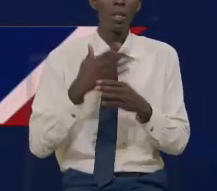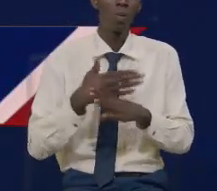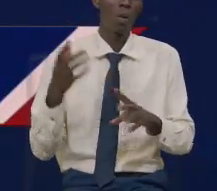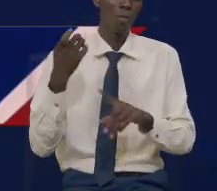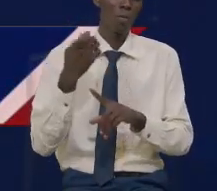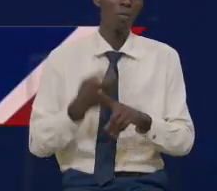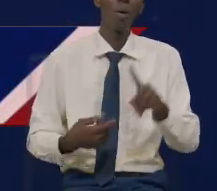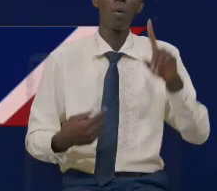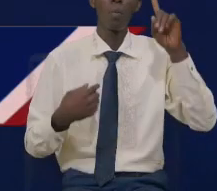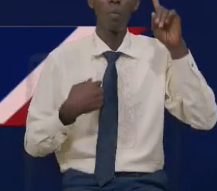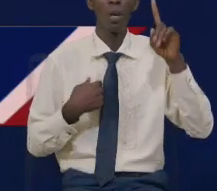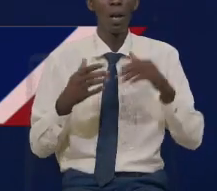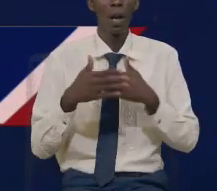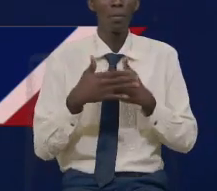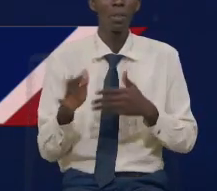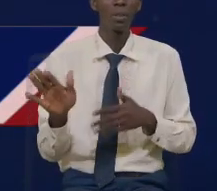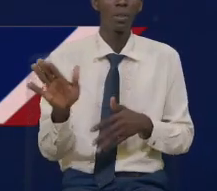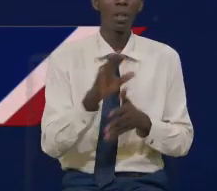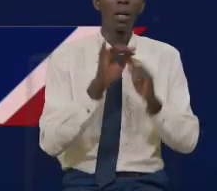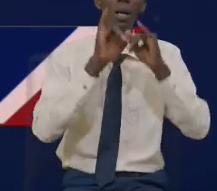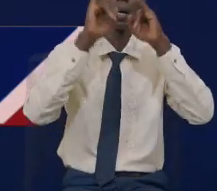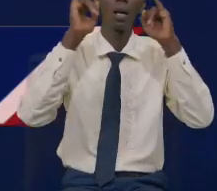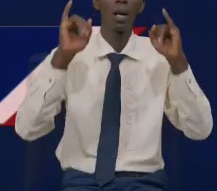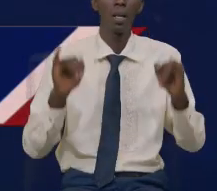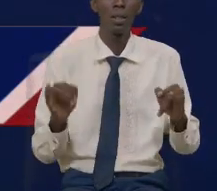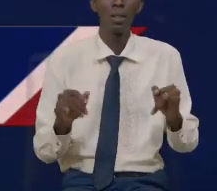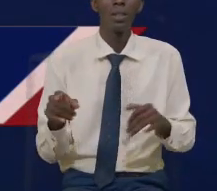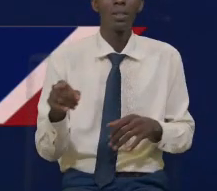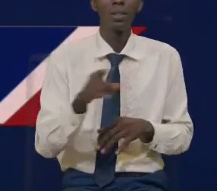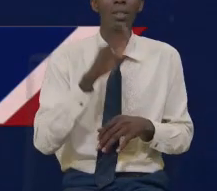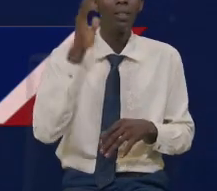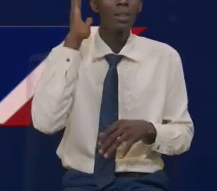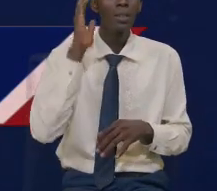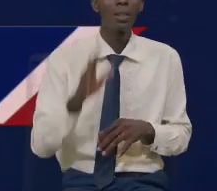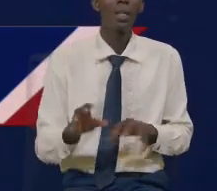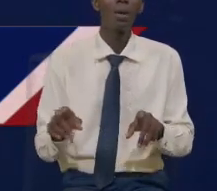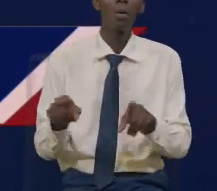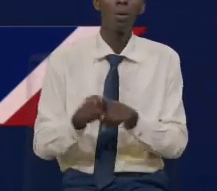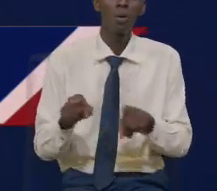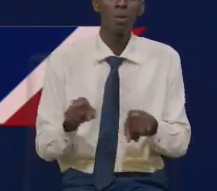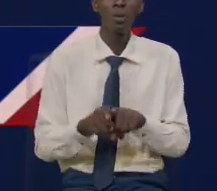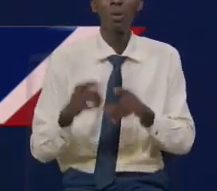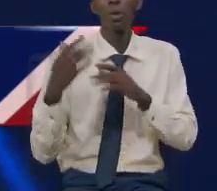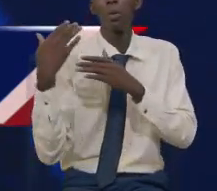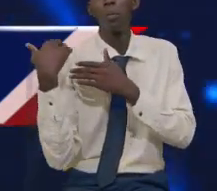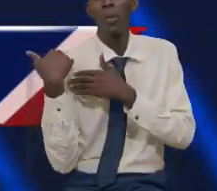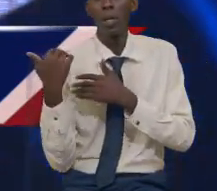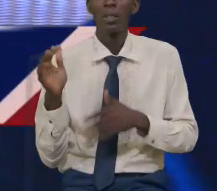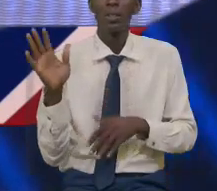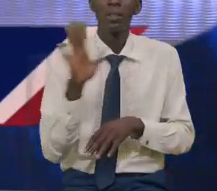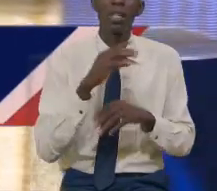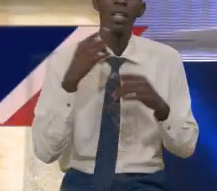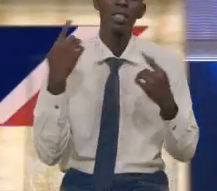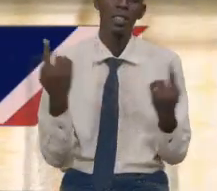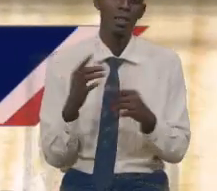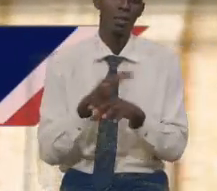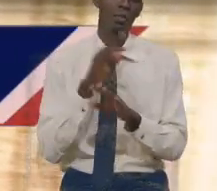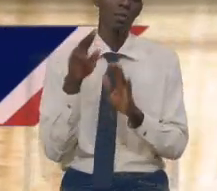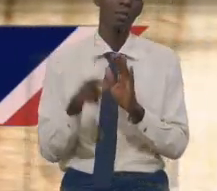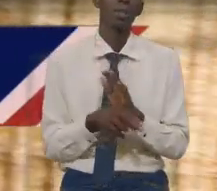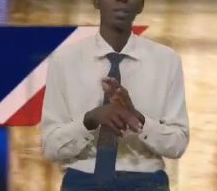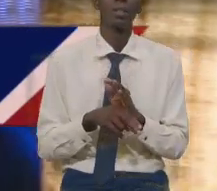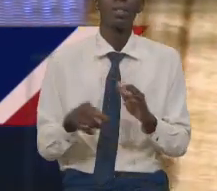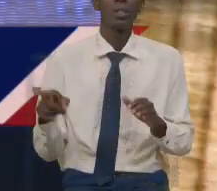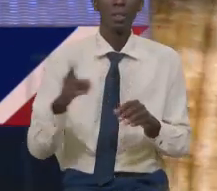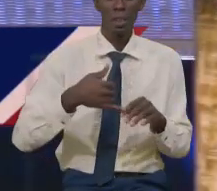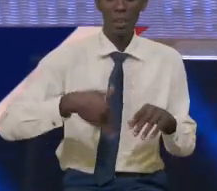me after their idols, they shall even bear their iniquity." They still retained